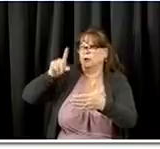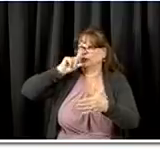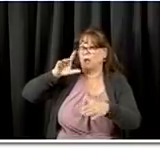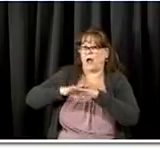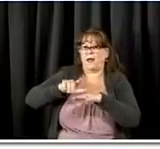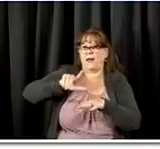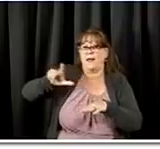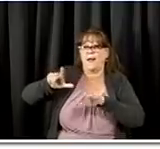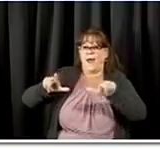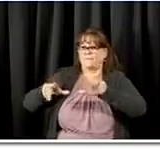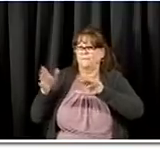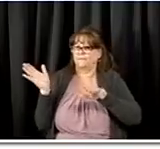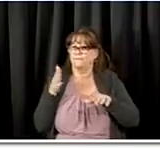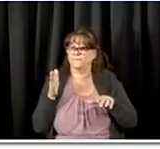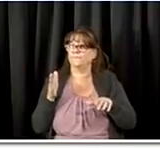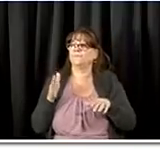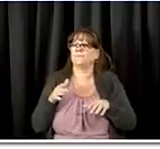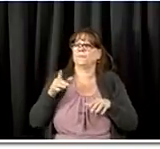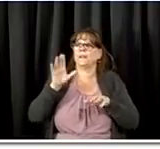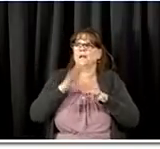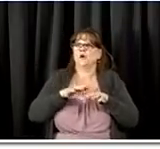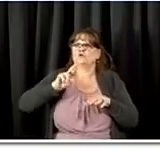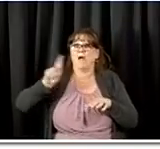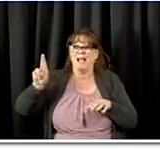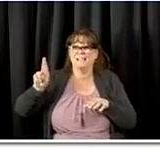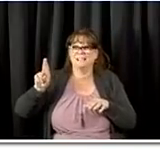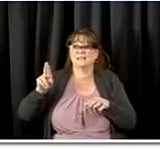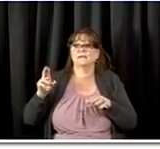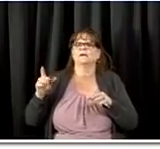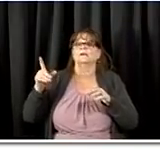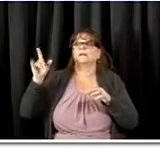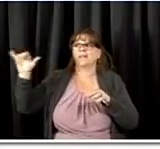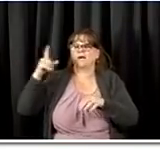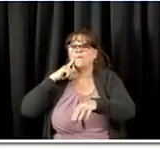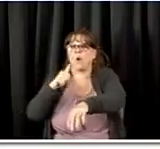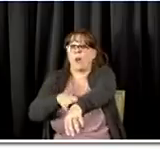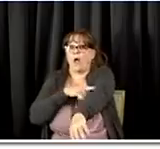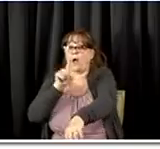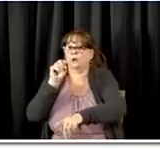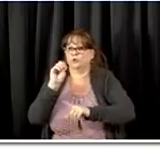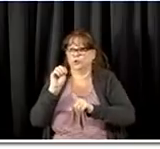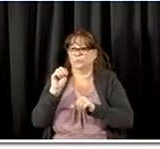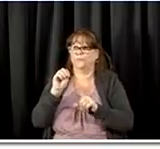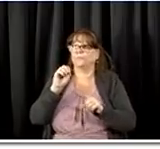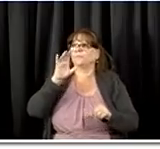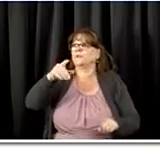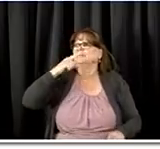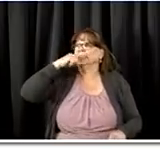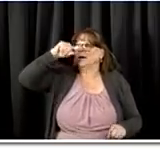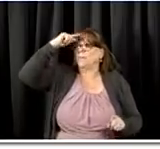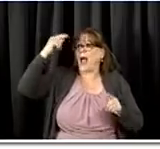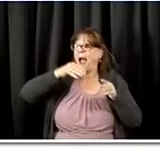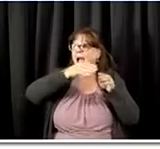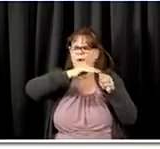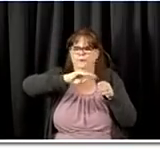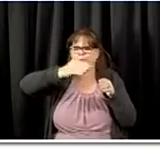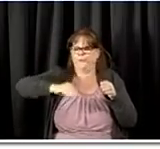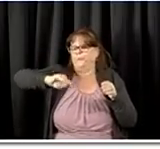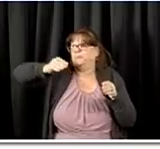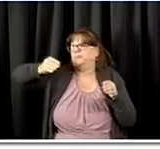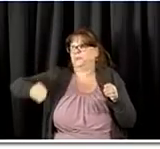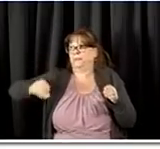the figure on the right, that is showing you longer term projections. The black line in each of these figures shows you the number of hospitalizations that have occurred